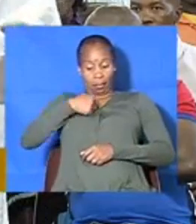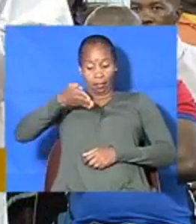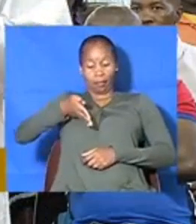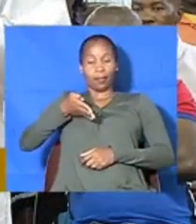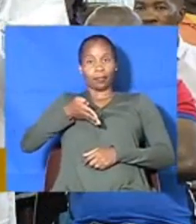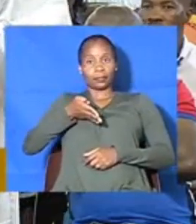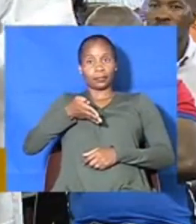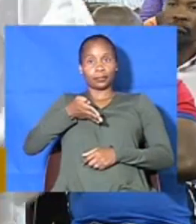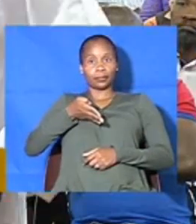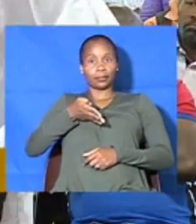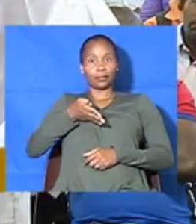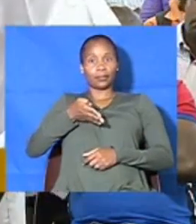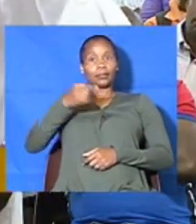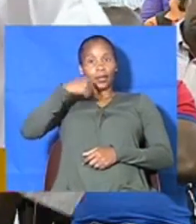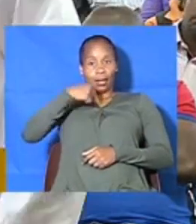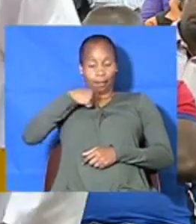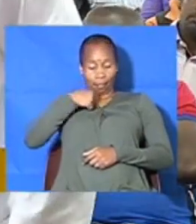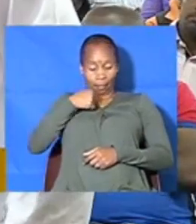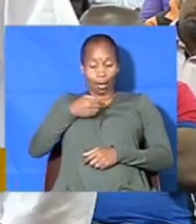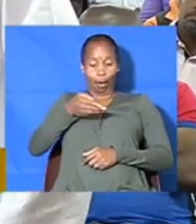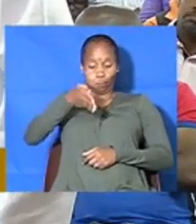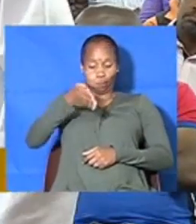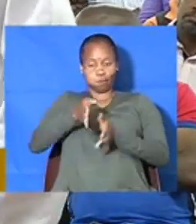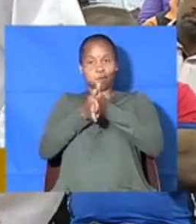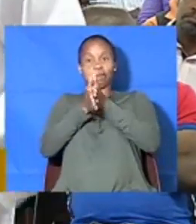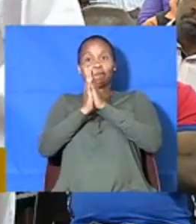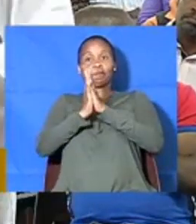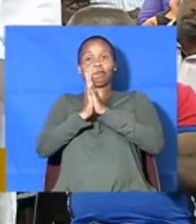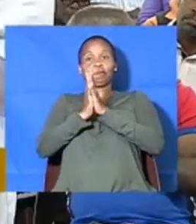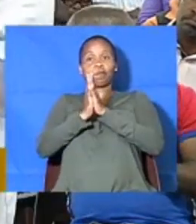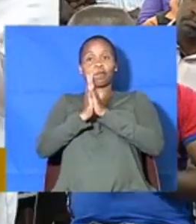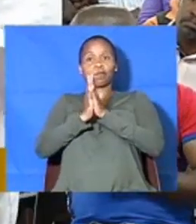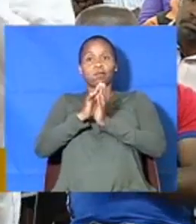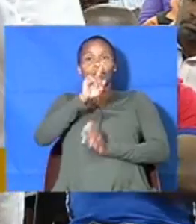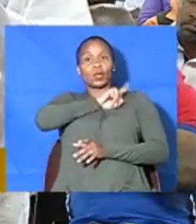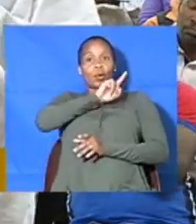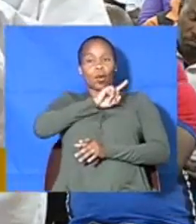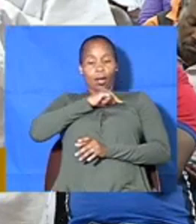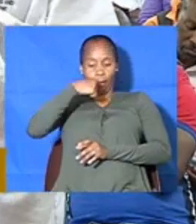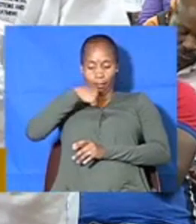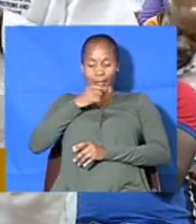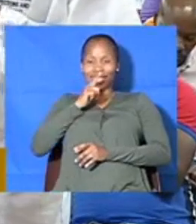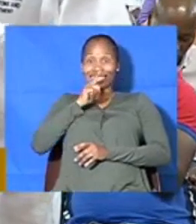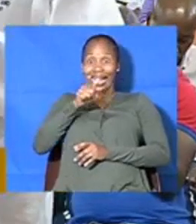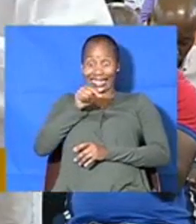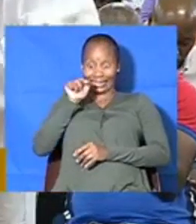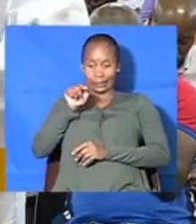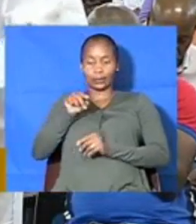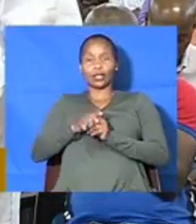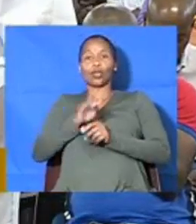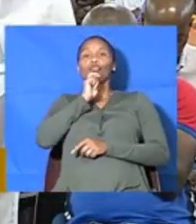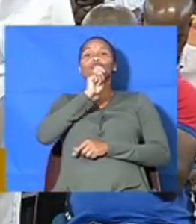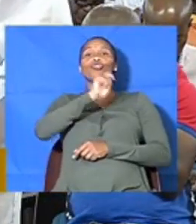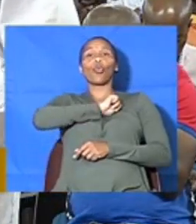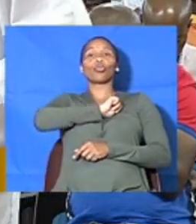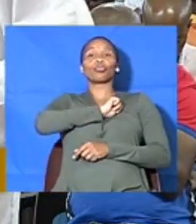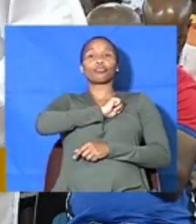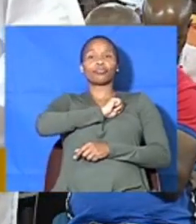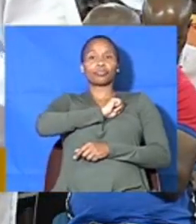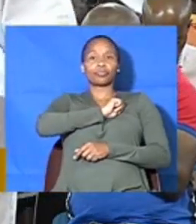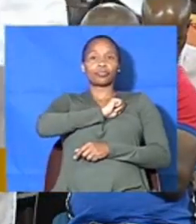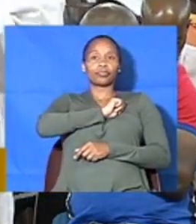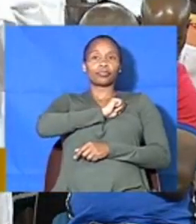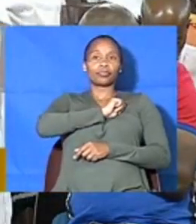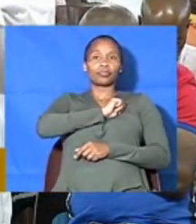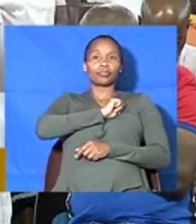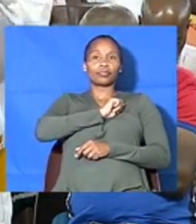bona ka ritlo tswana ka moka ga rena ra khumana kalafo ya maleba ka moka the province ya ka moka ga tsona. But